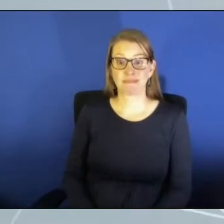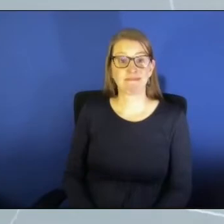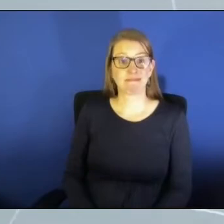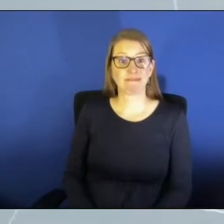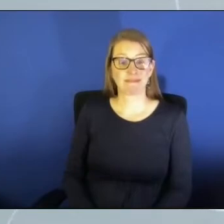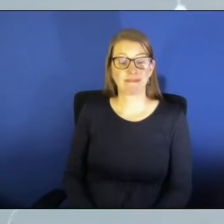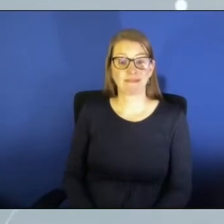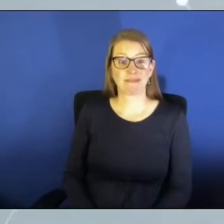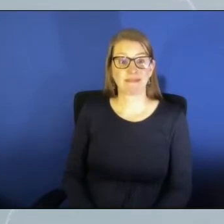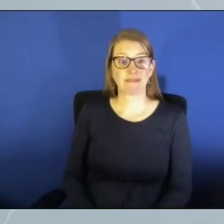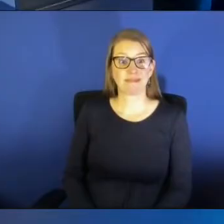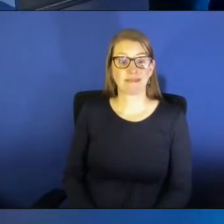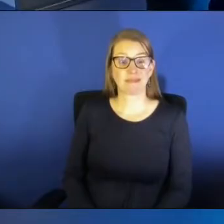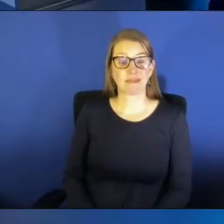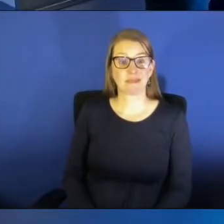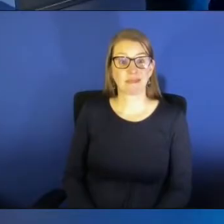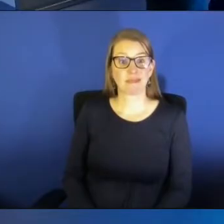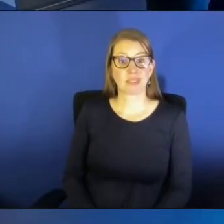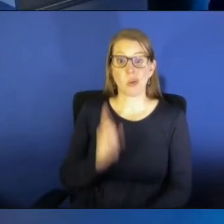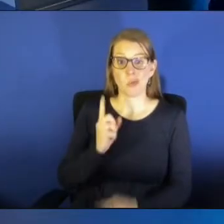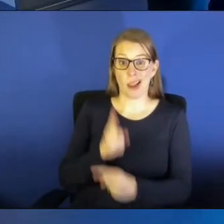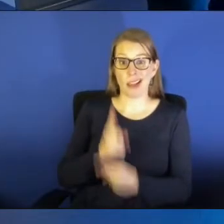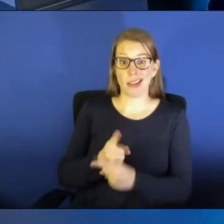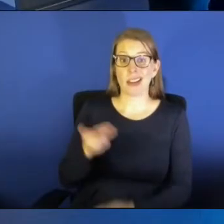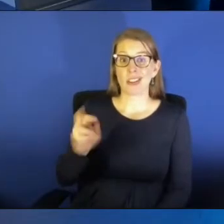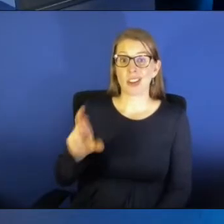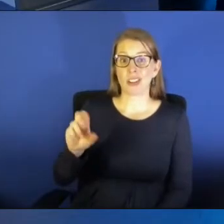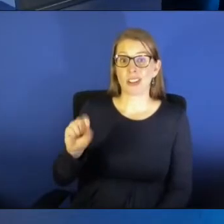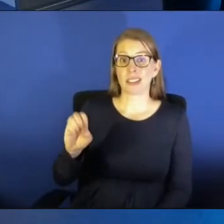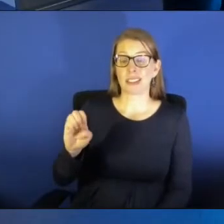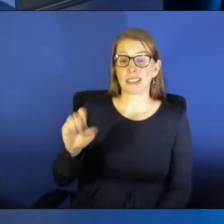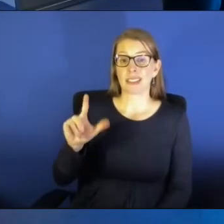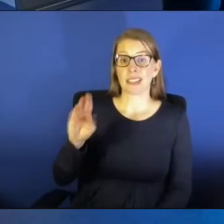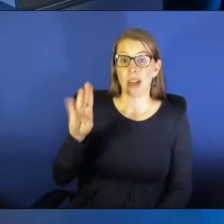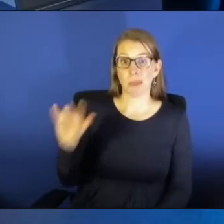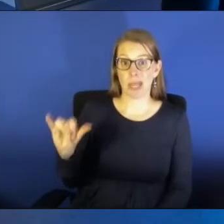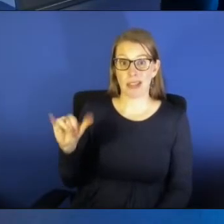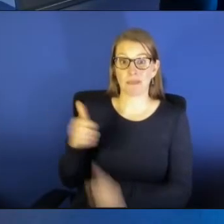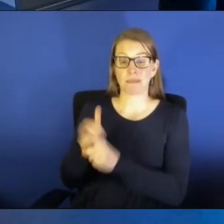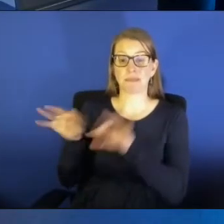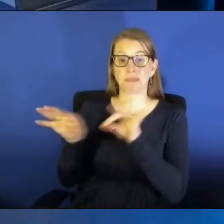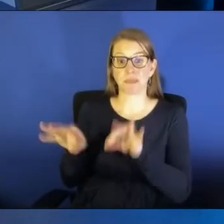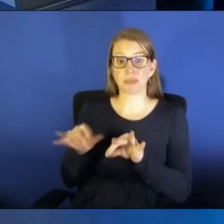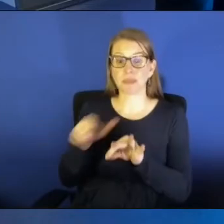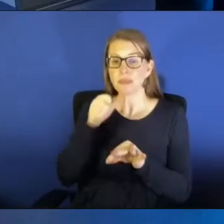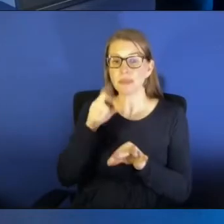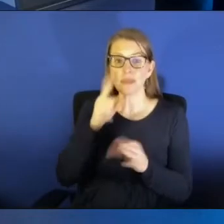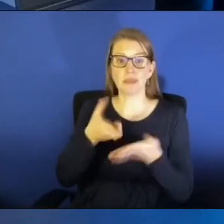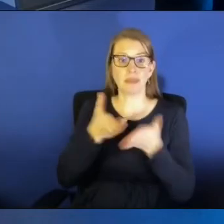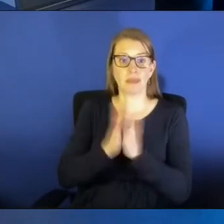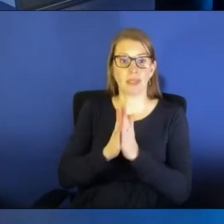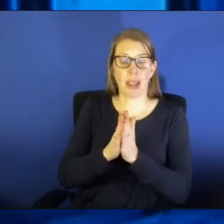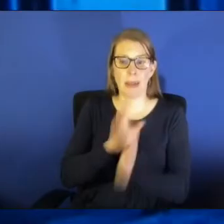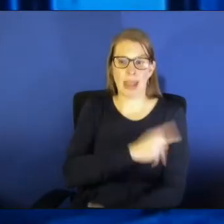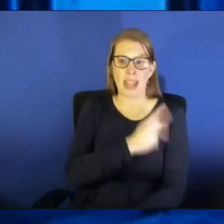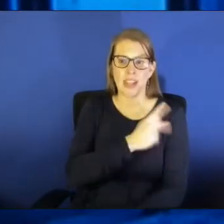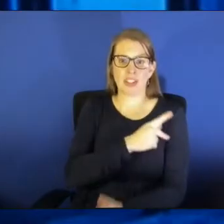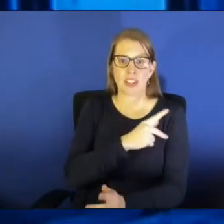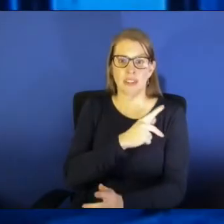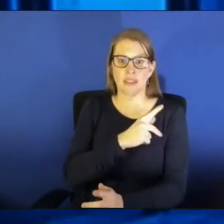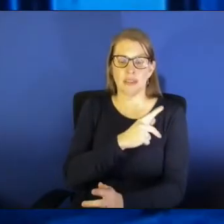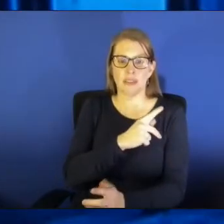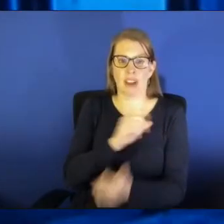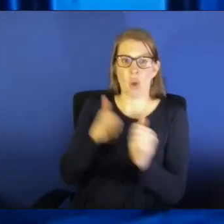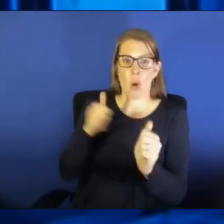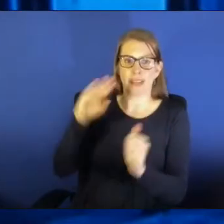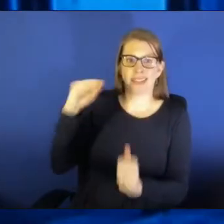right, and that was one of the things Dr. Selby was talking about. I don't think asking a patient to stay out of the sun makes sense, because there are